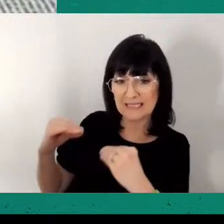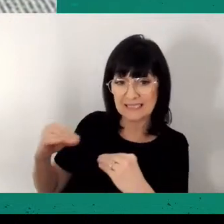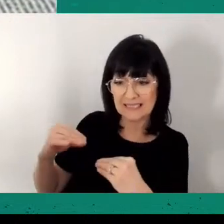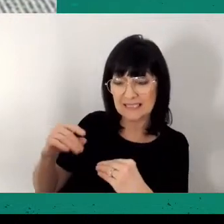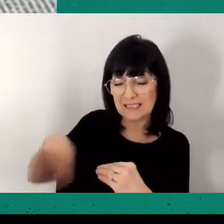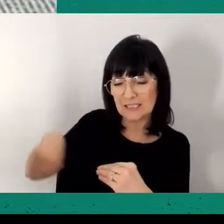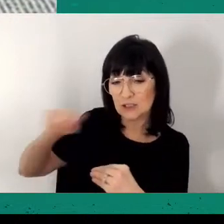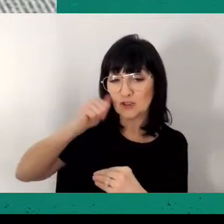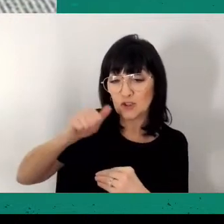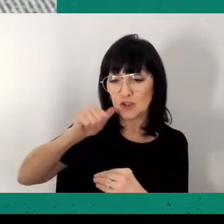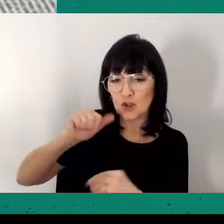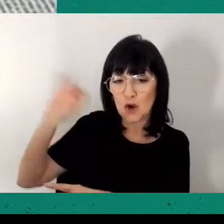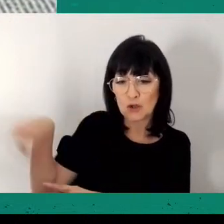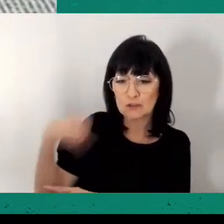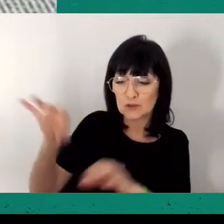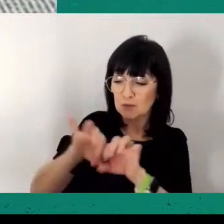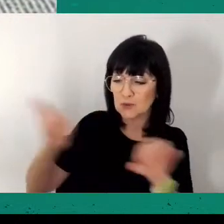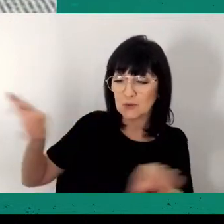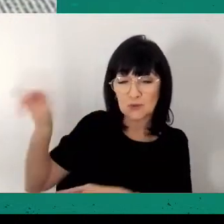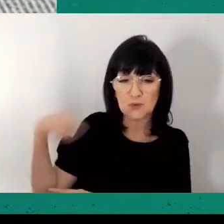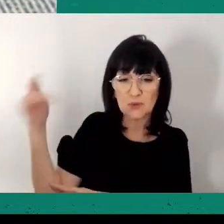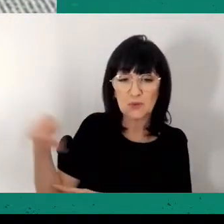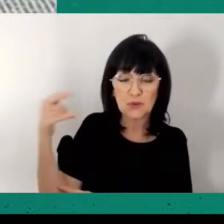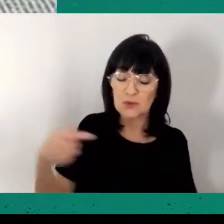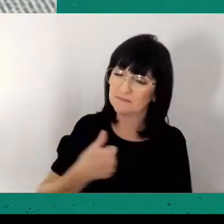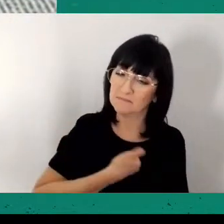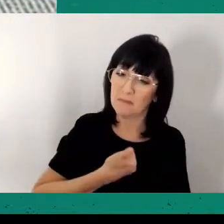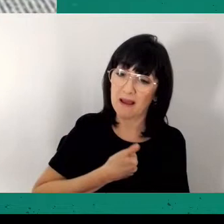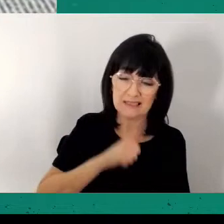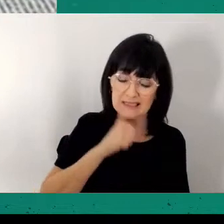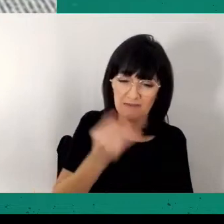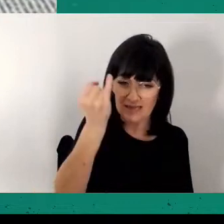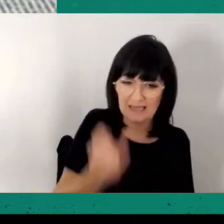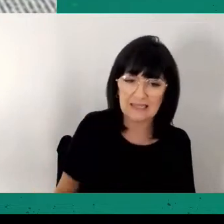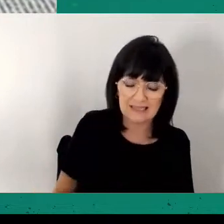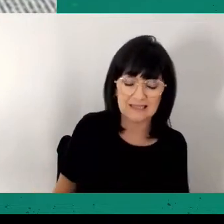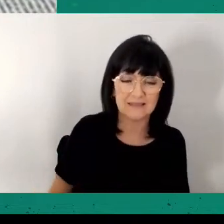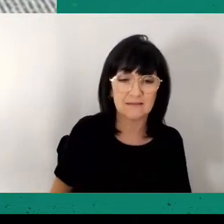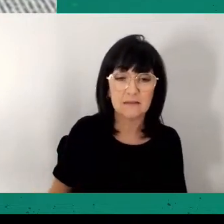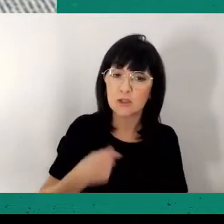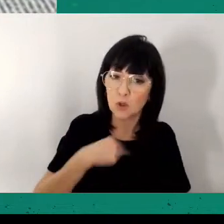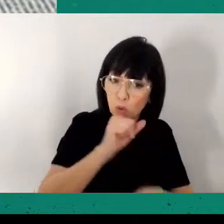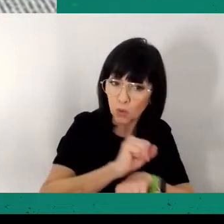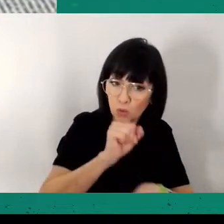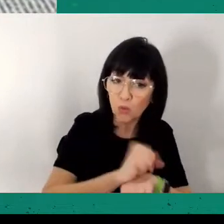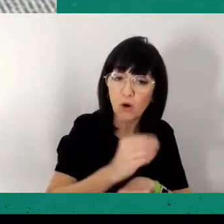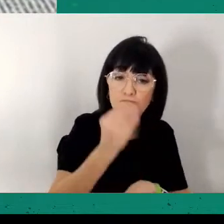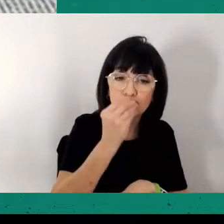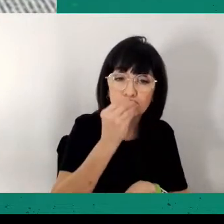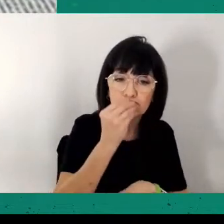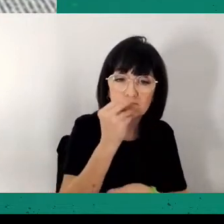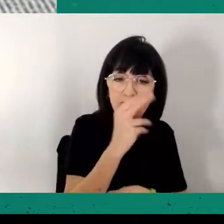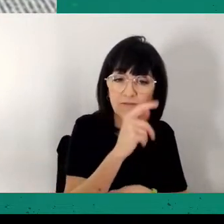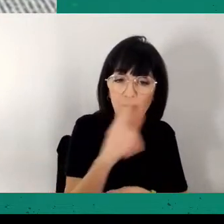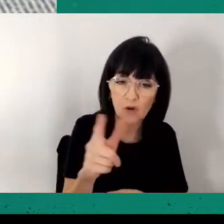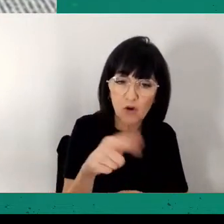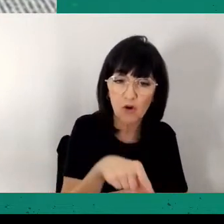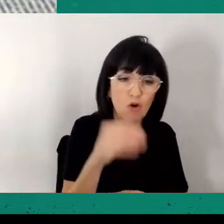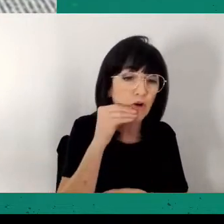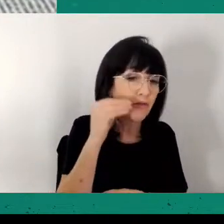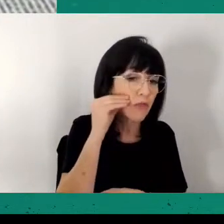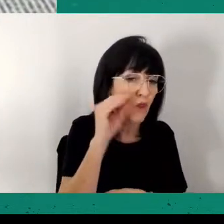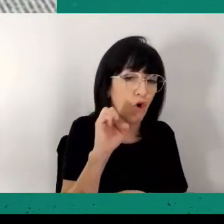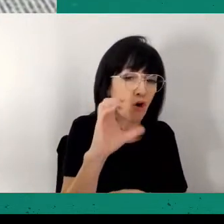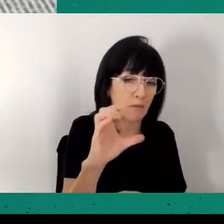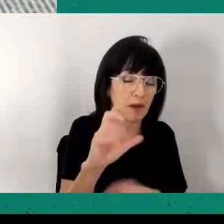and so I did that. I worked in the dining hall and in the home economics department, but I made my money to